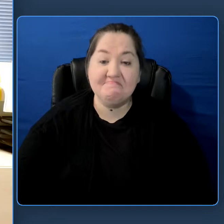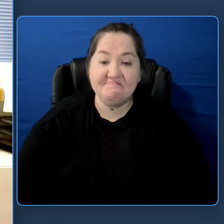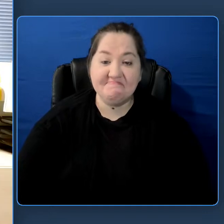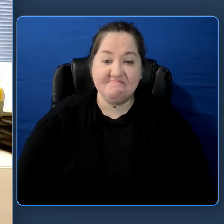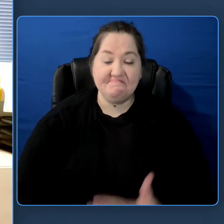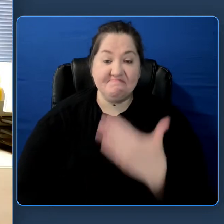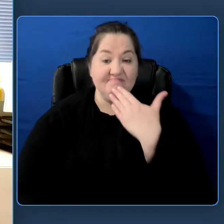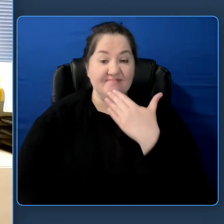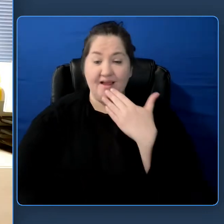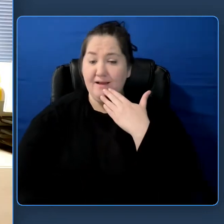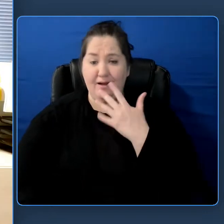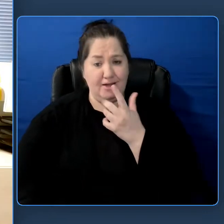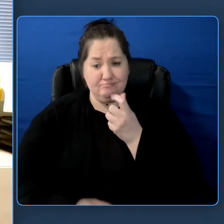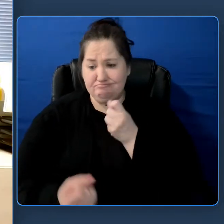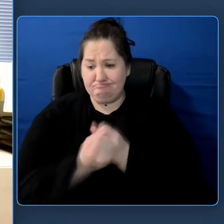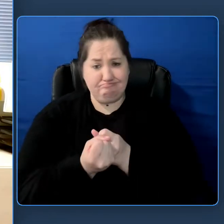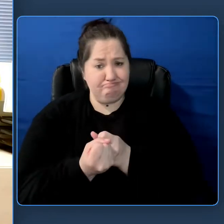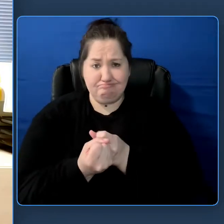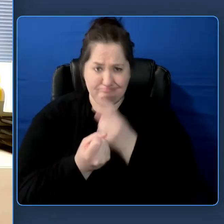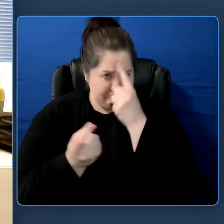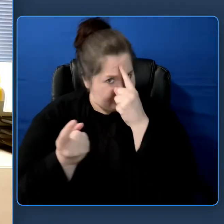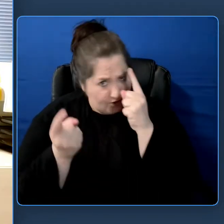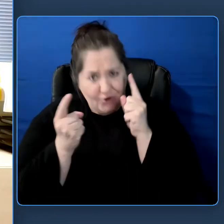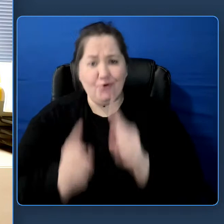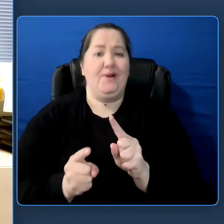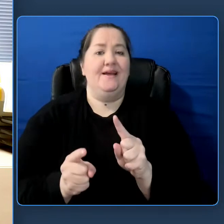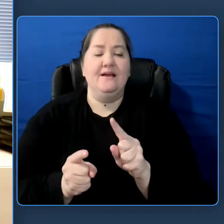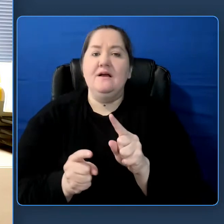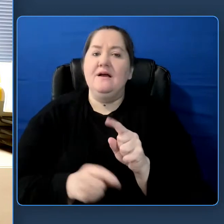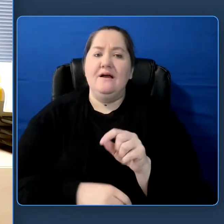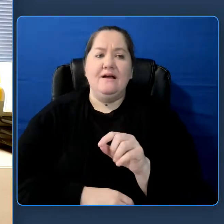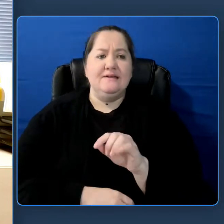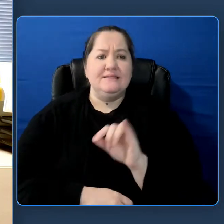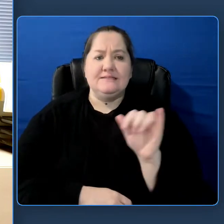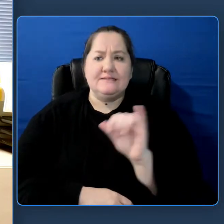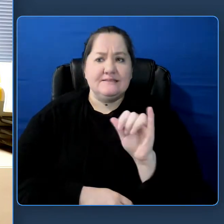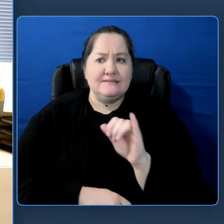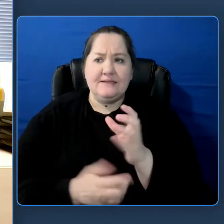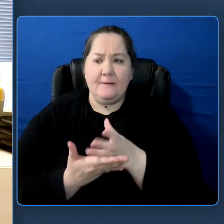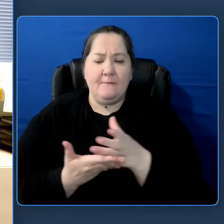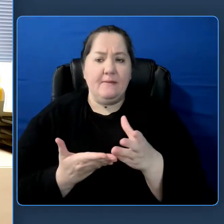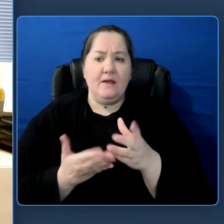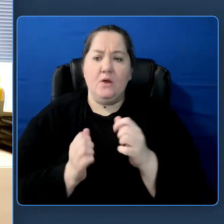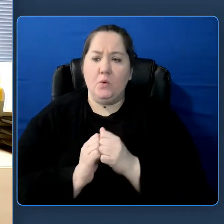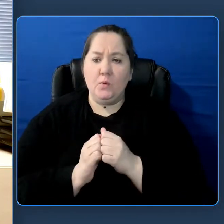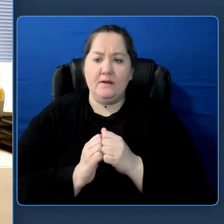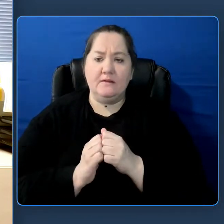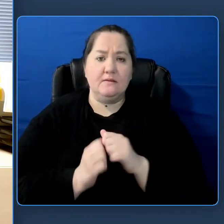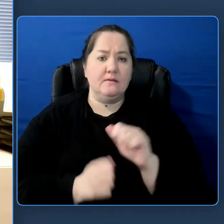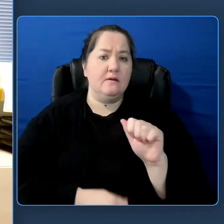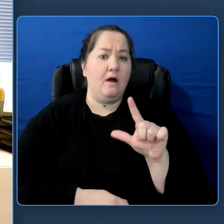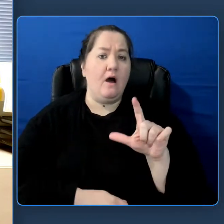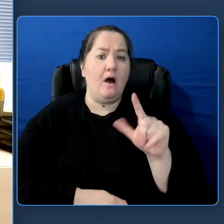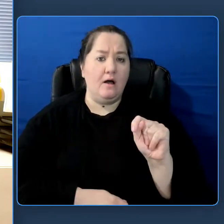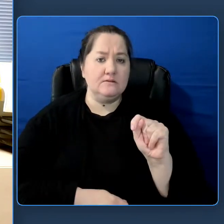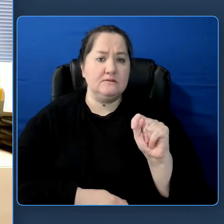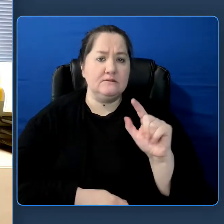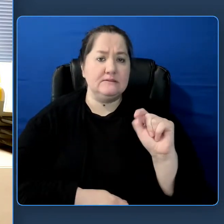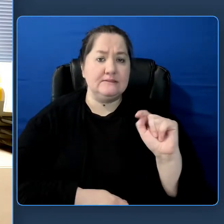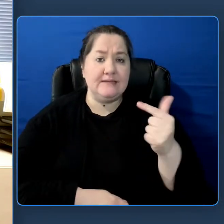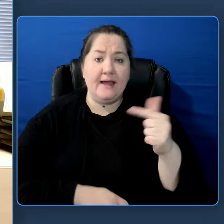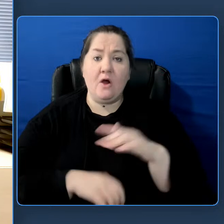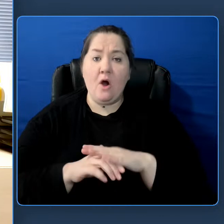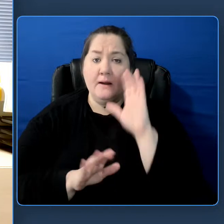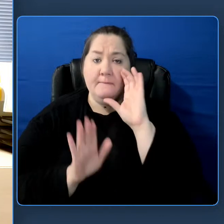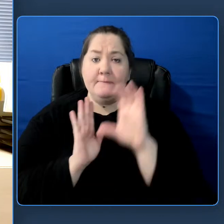Thank you. I absolutely agree with you. It's like the same thing with alt tags on